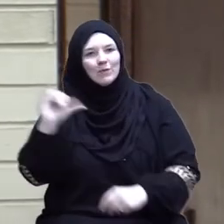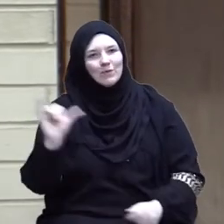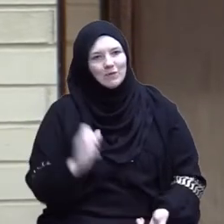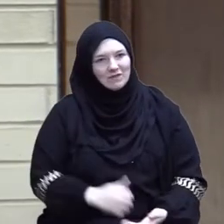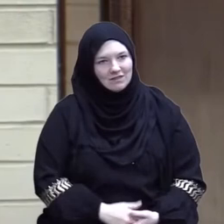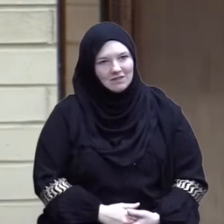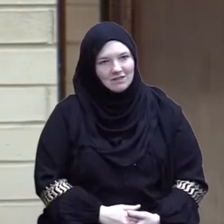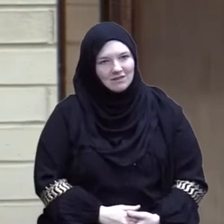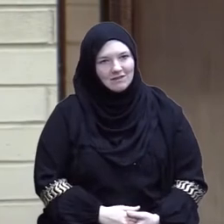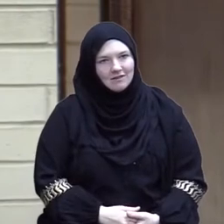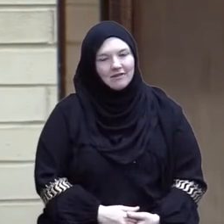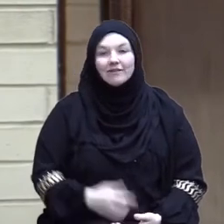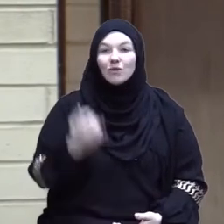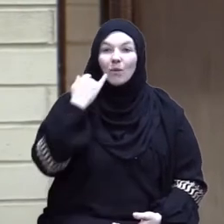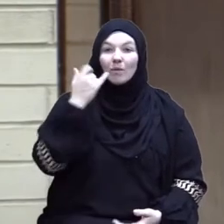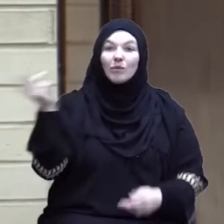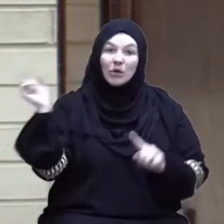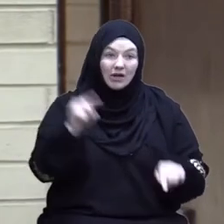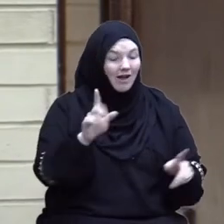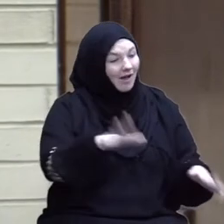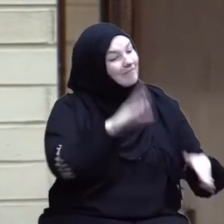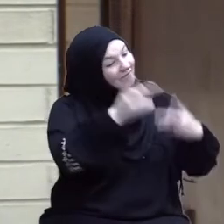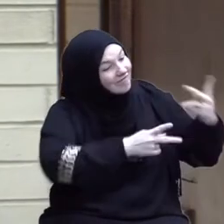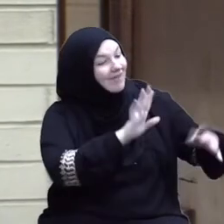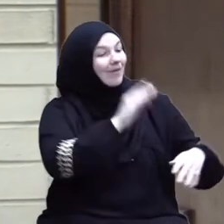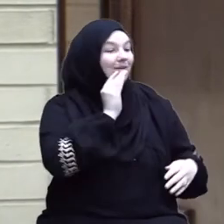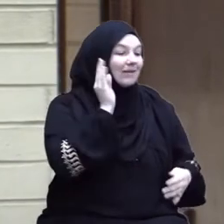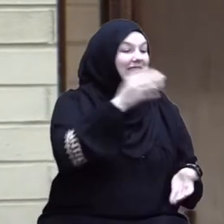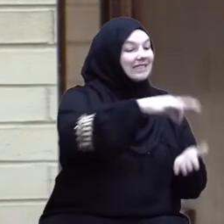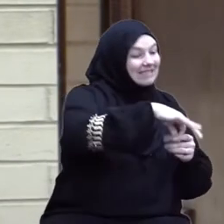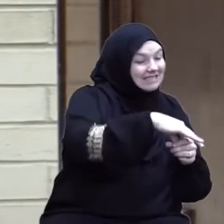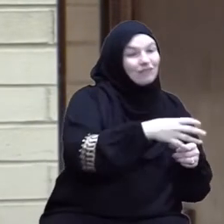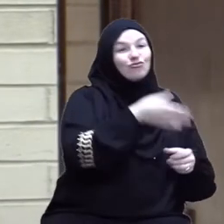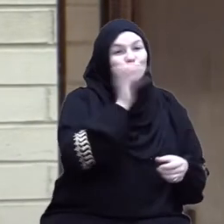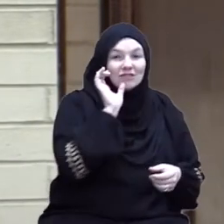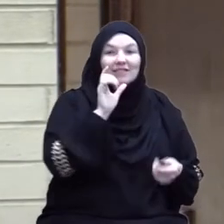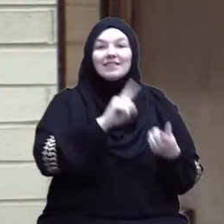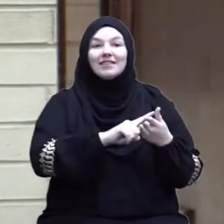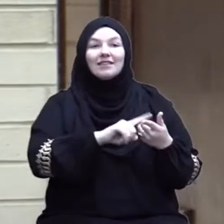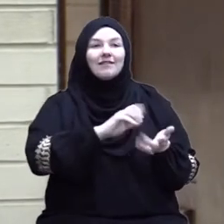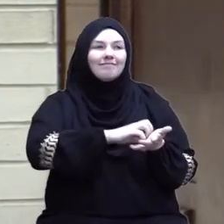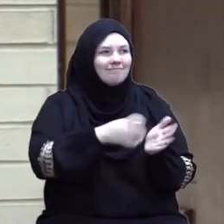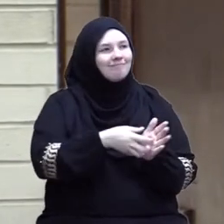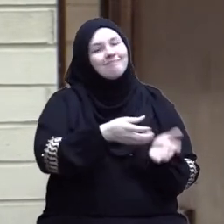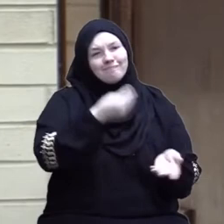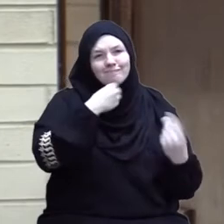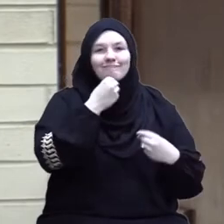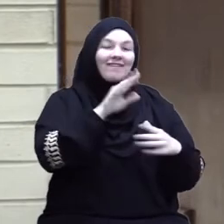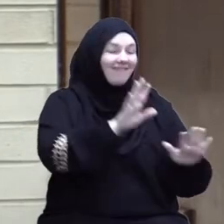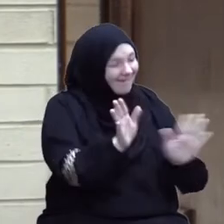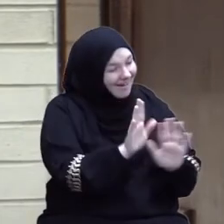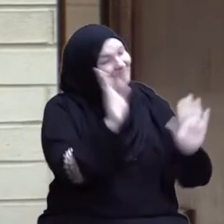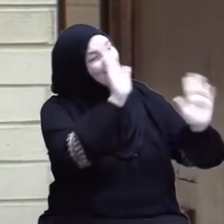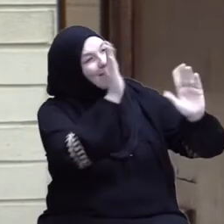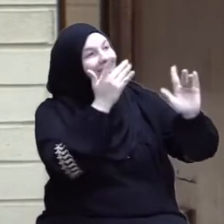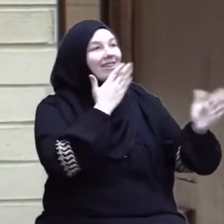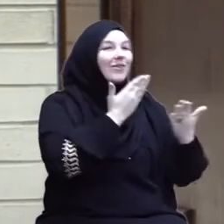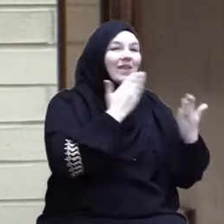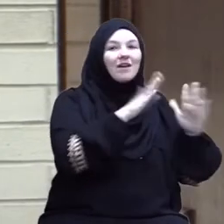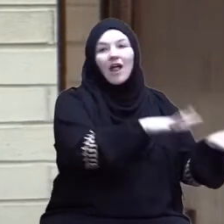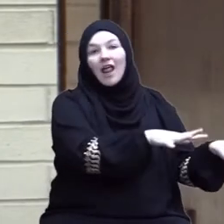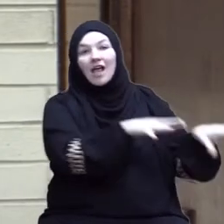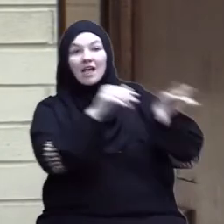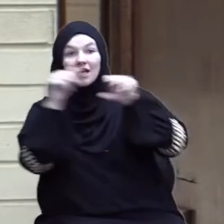scrapped off. So when we understand the value of what we need to do as